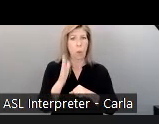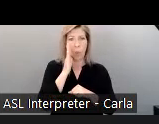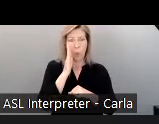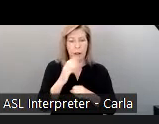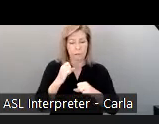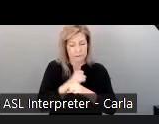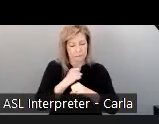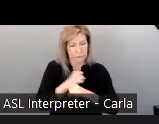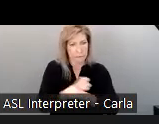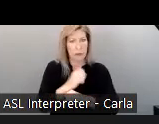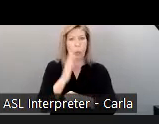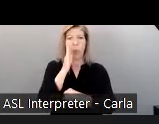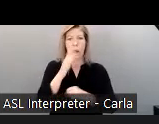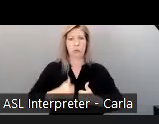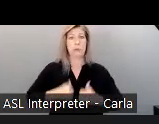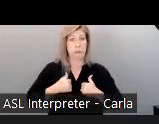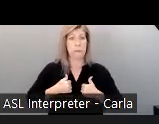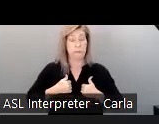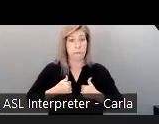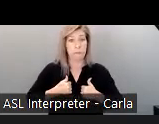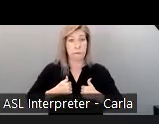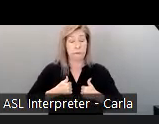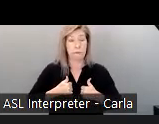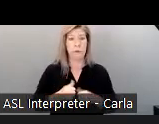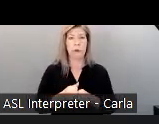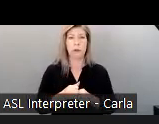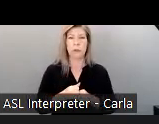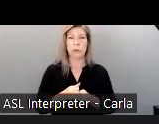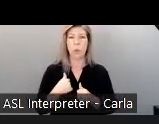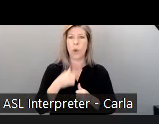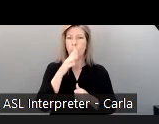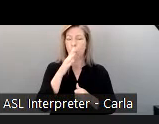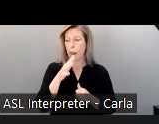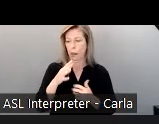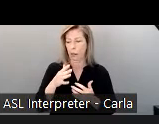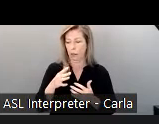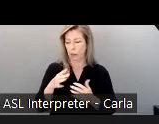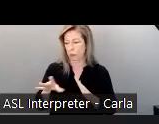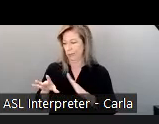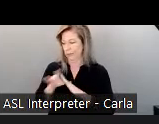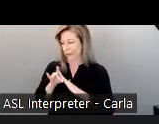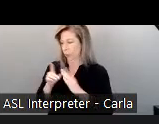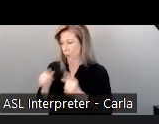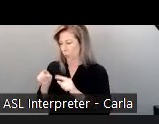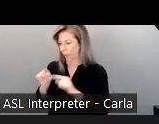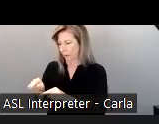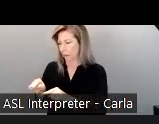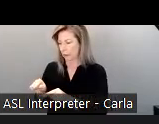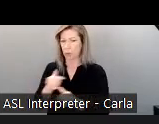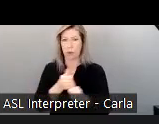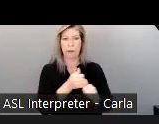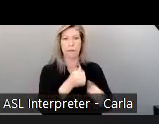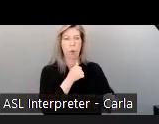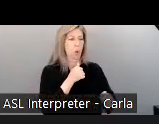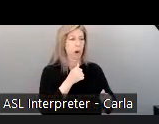always pick anything to not feel something unbearable. So all of